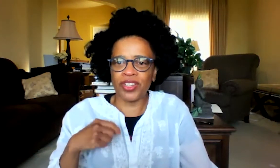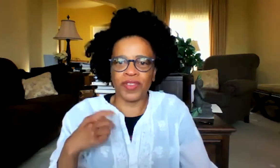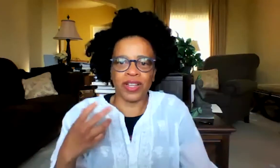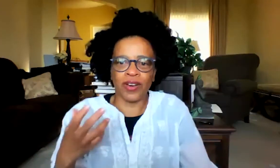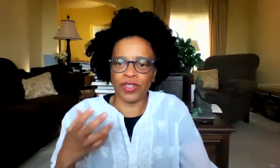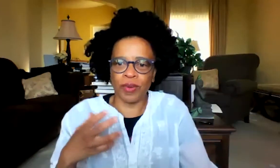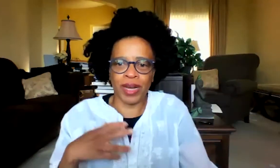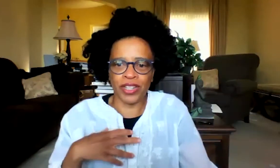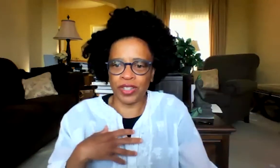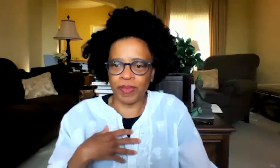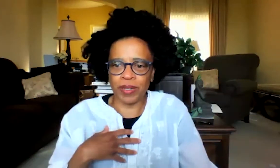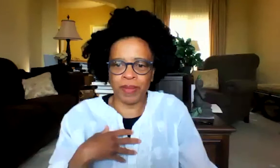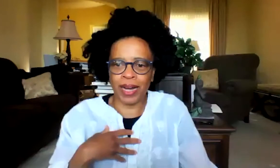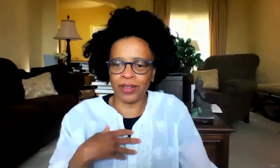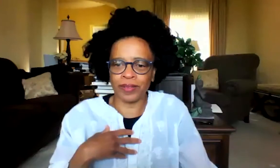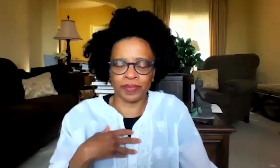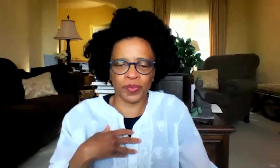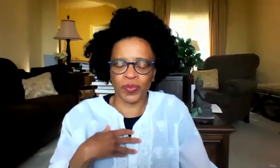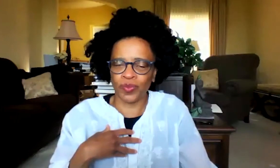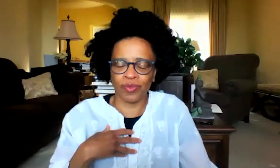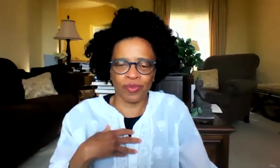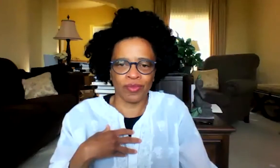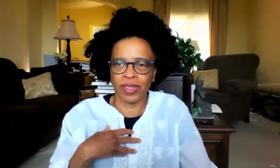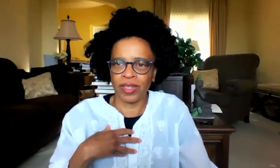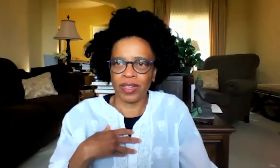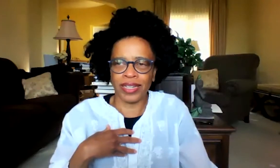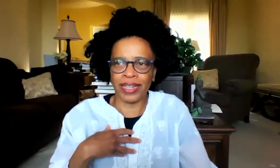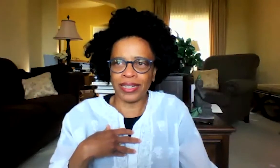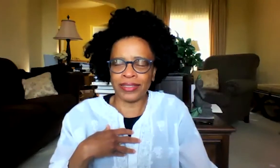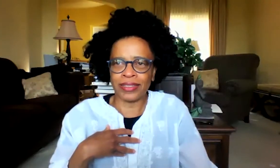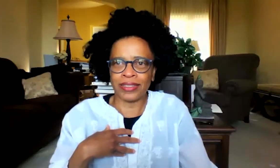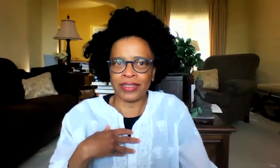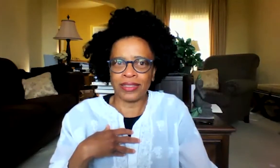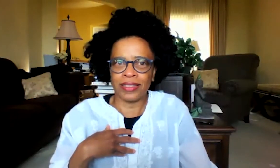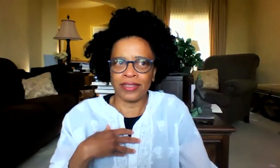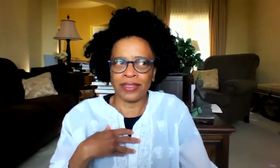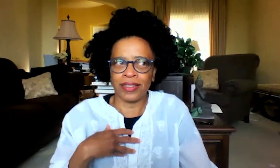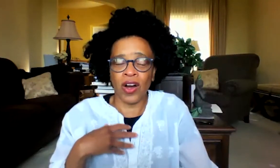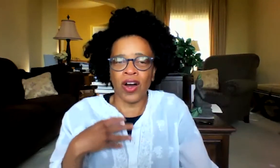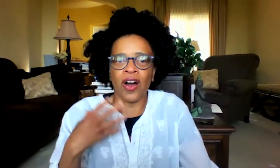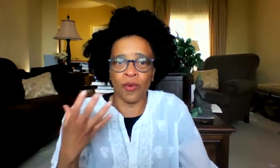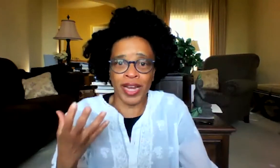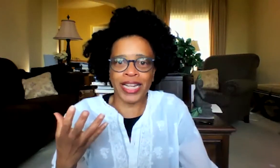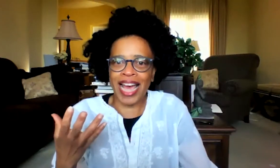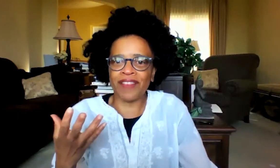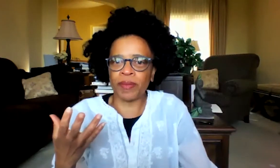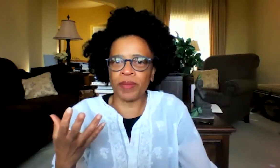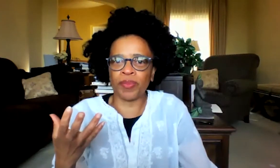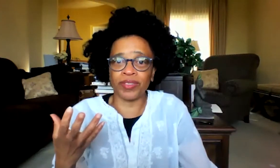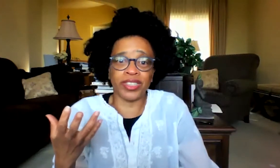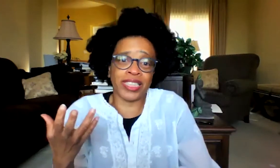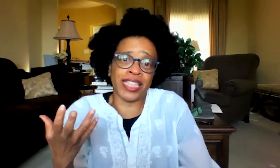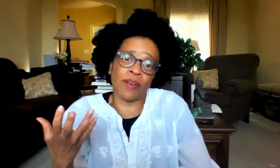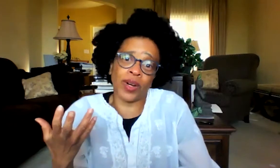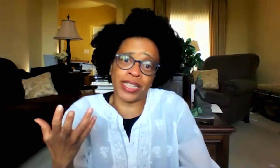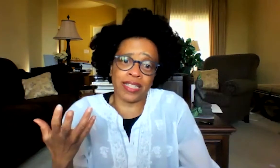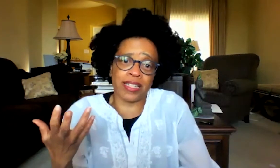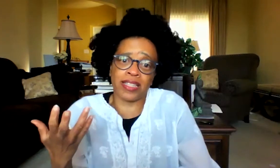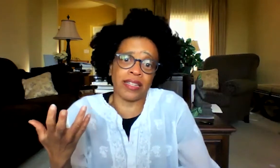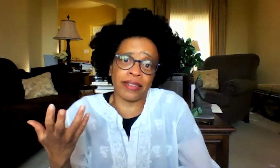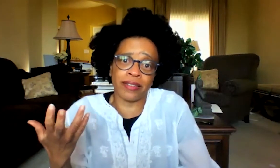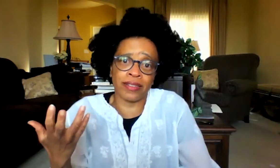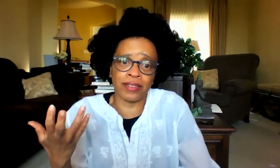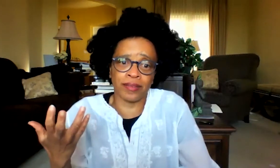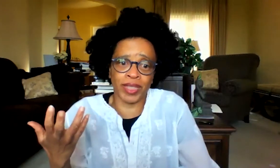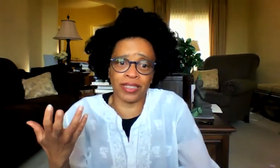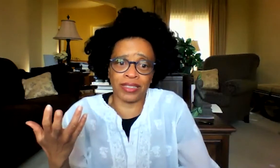How much of it also might just be about, again, already having been privileged and not wanting to